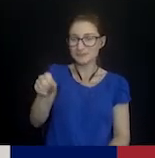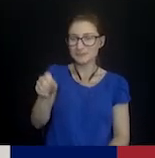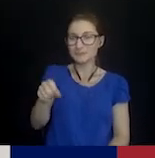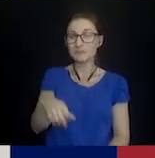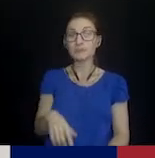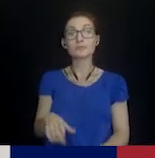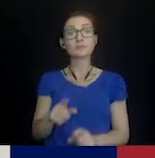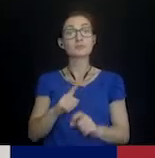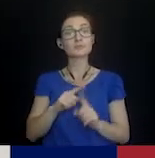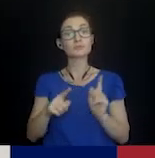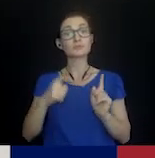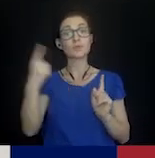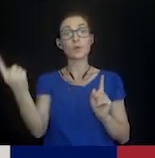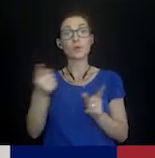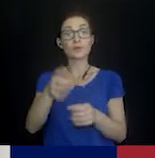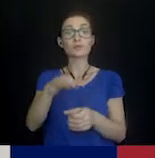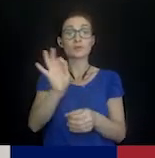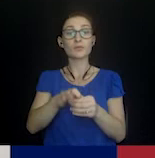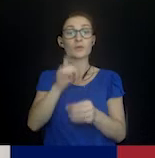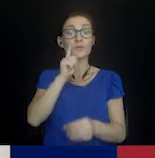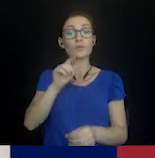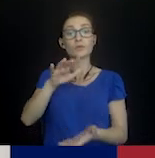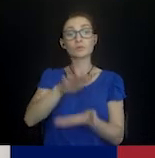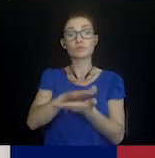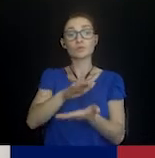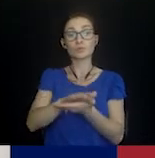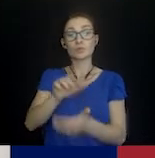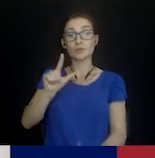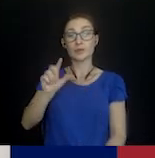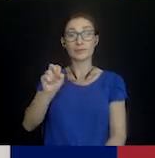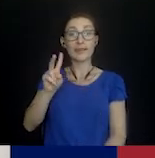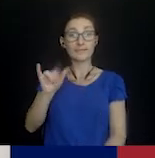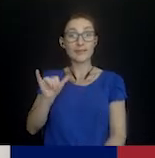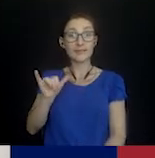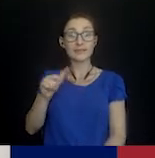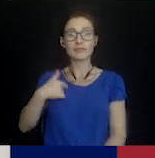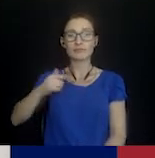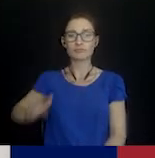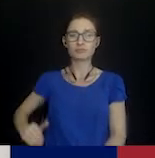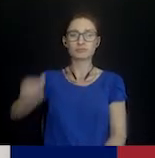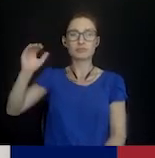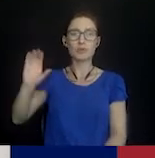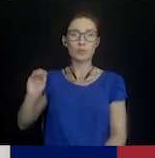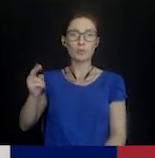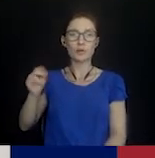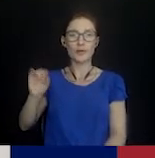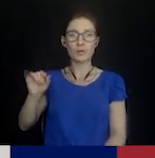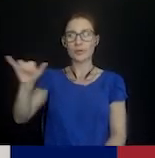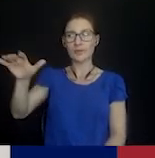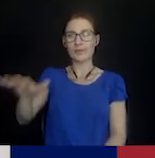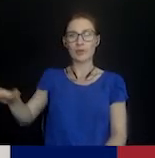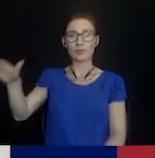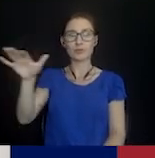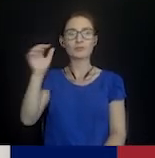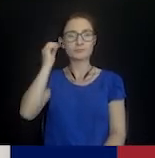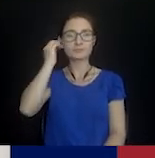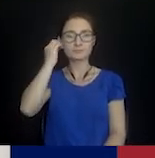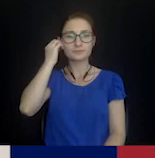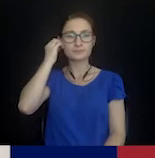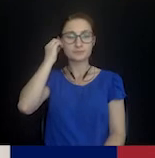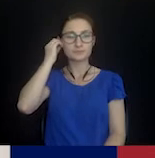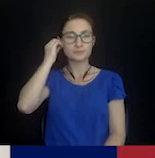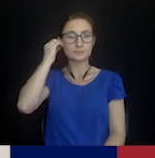would always have to vote for a school levy in the area where I grew up in Ohio. And so even when I was